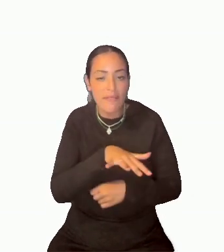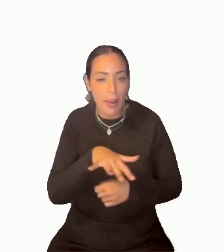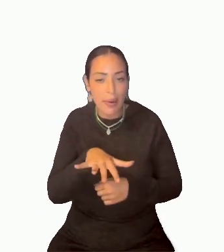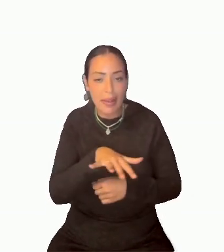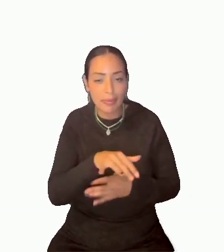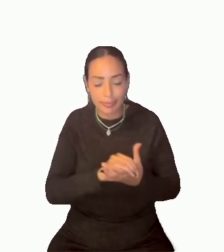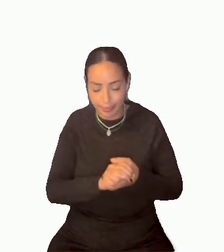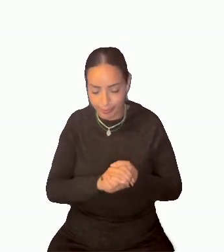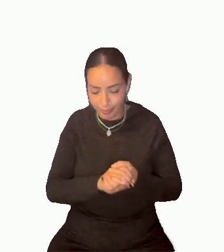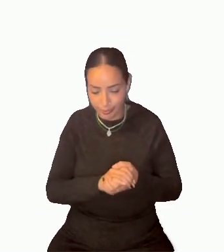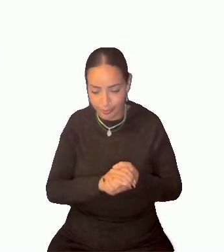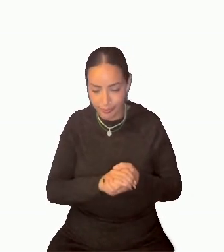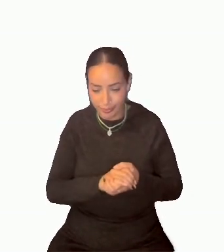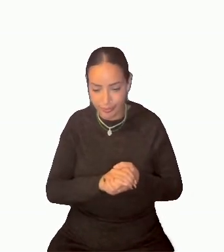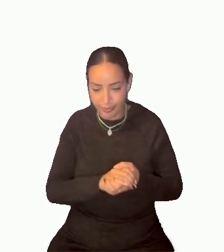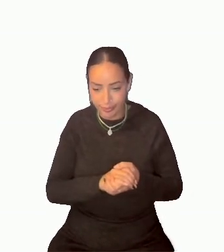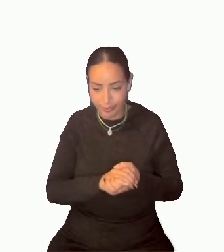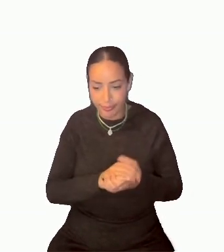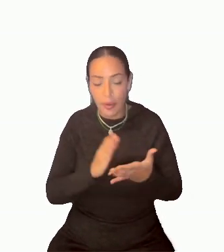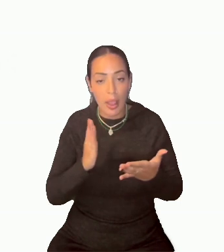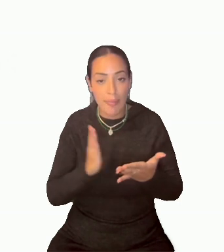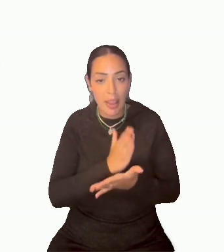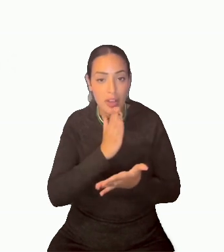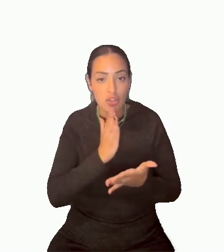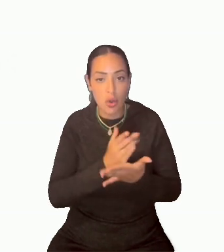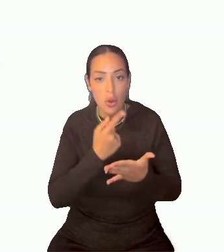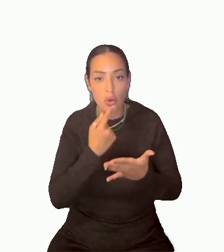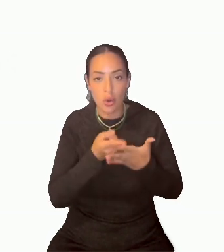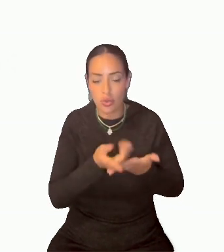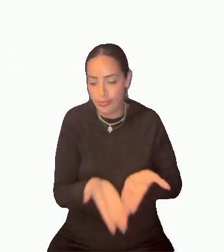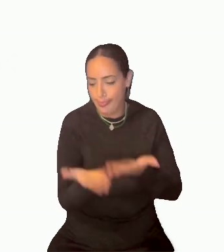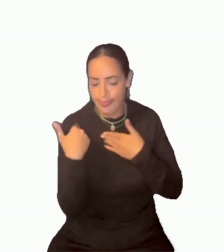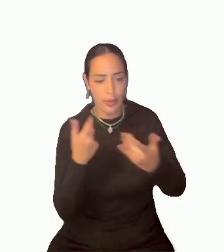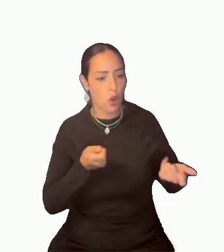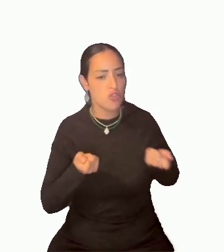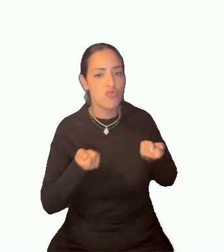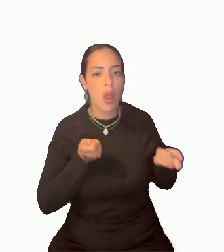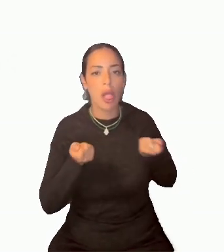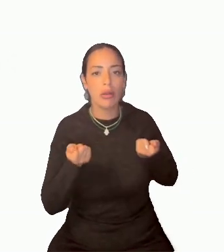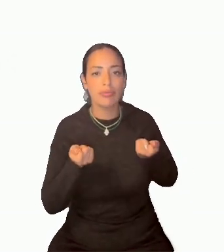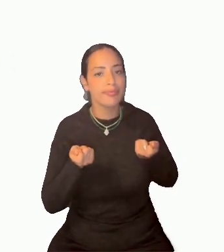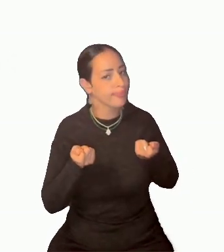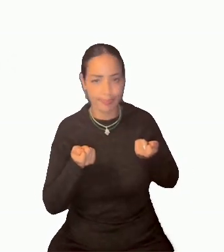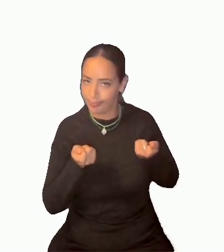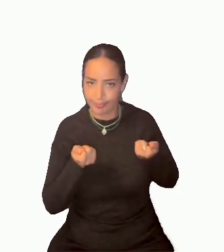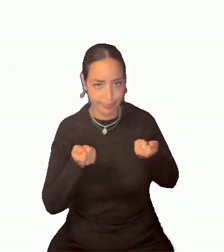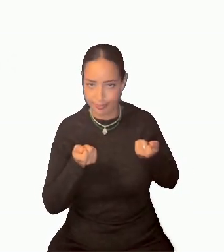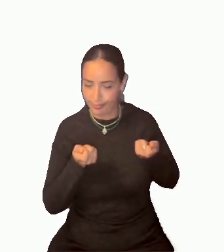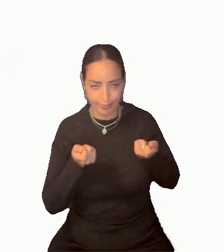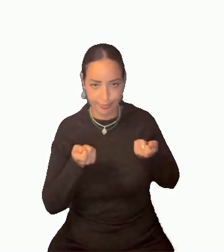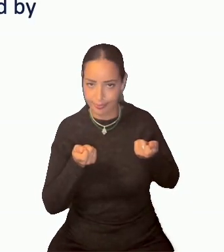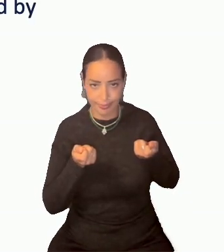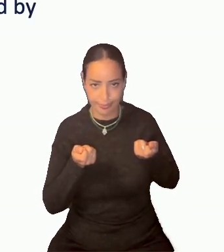And one way to do this is to make sure not to foster dependency or to take control through that family liaison